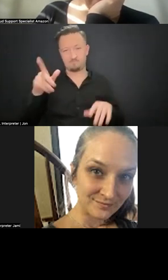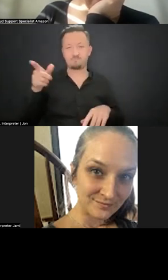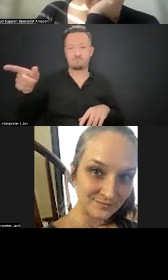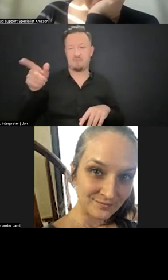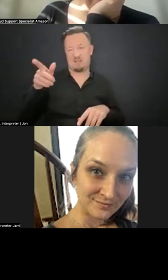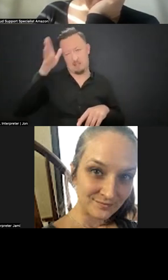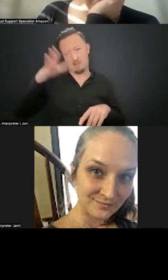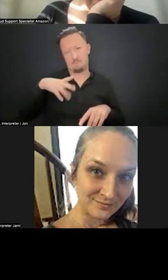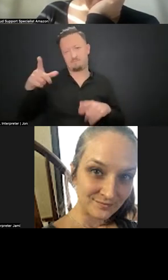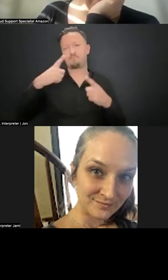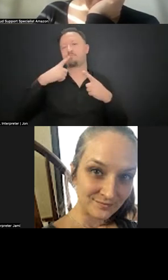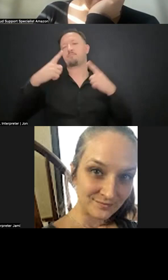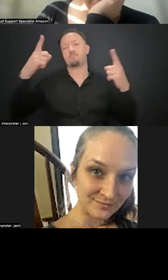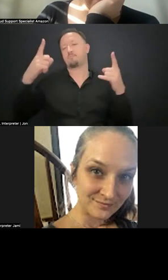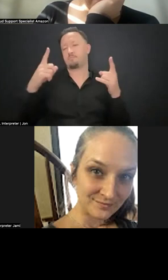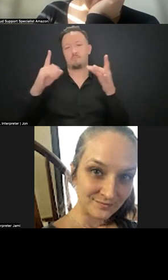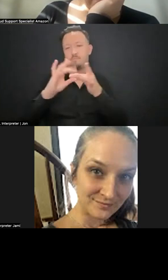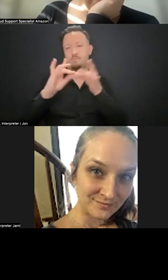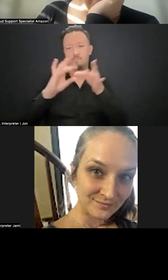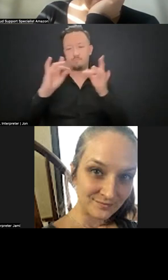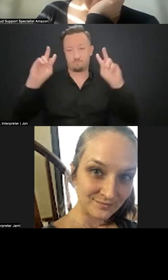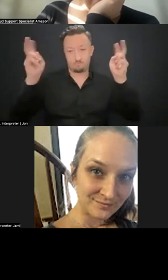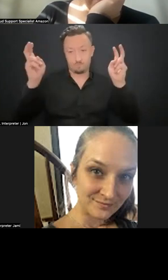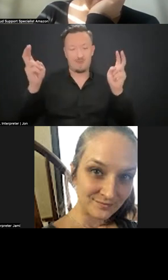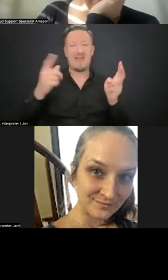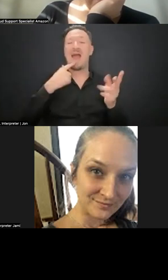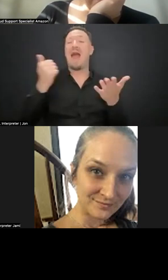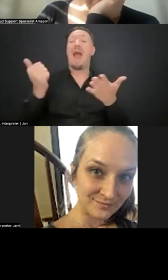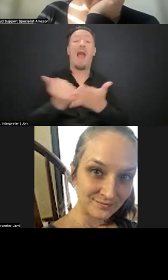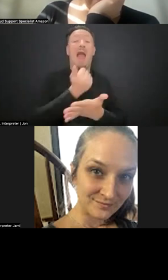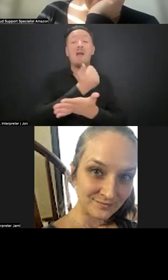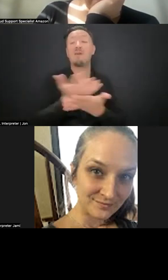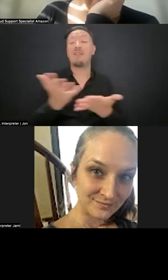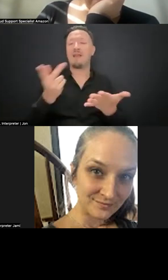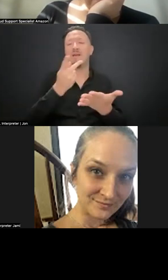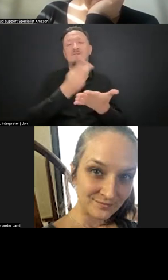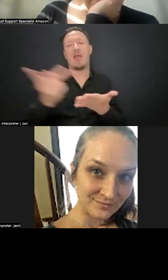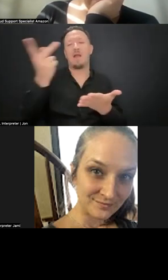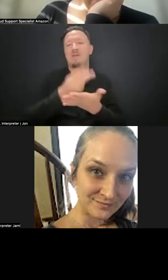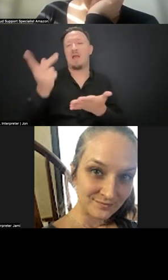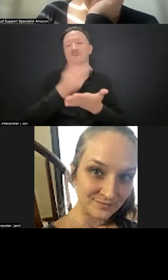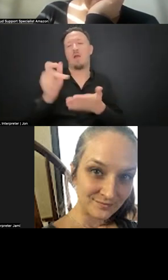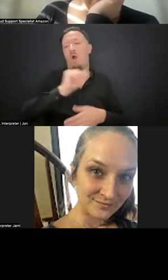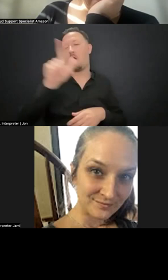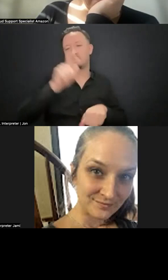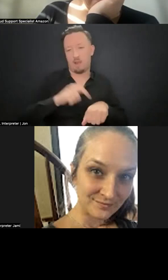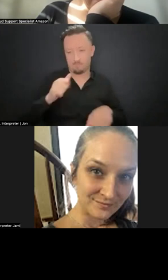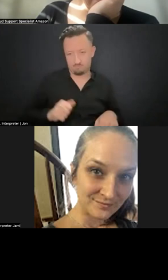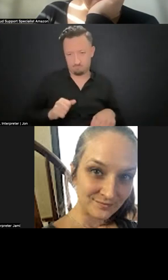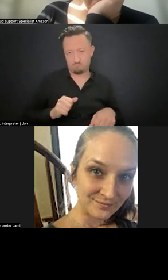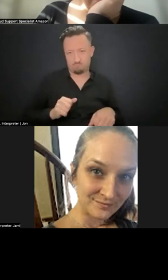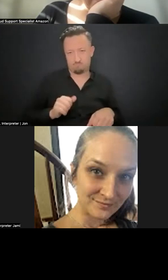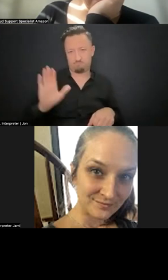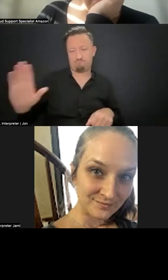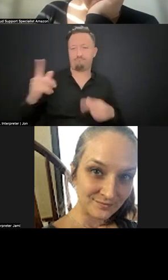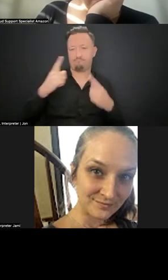quote: "Everything fails all the time." Right, and he was one of the server person. And what